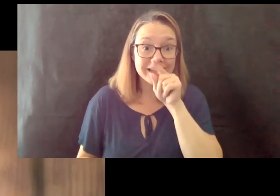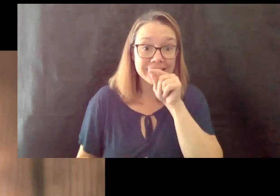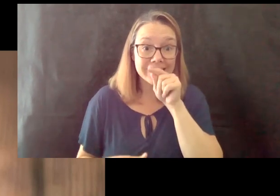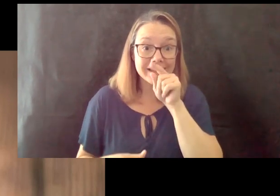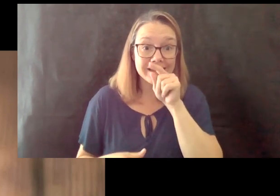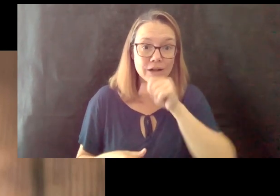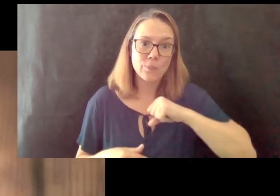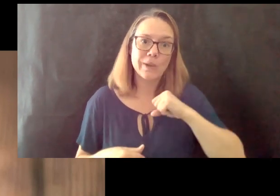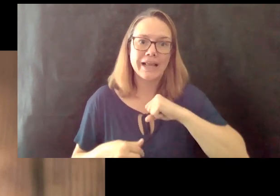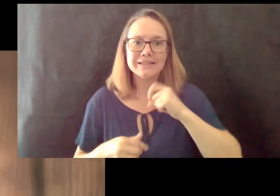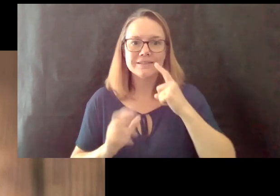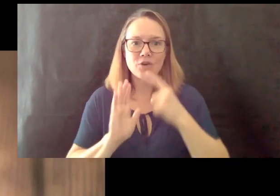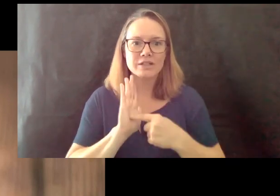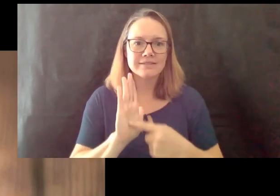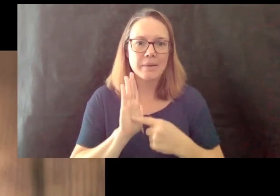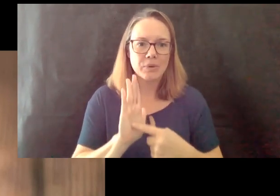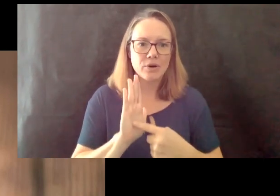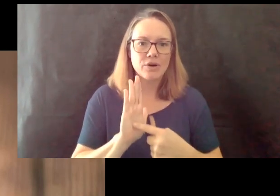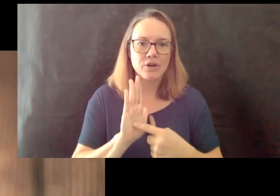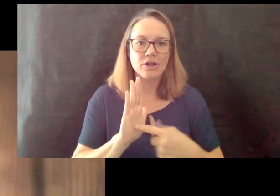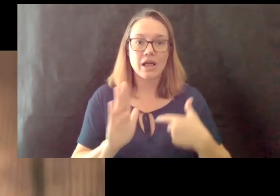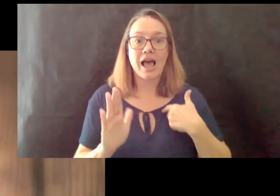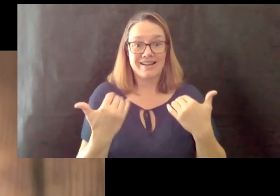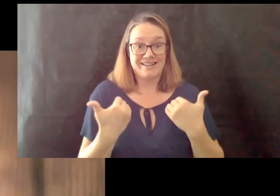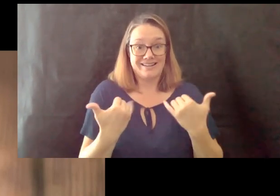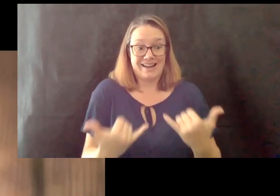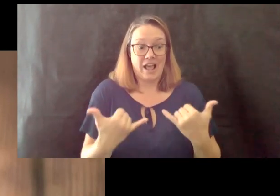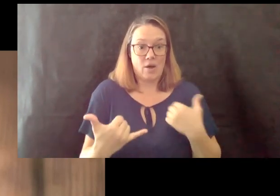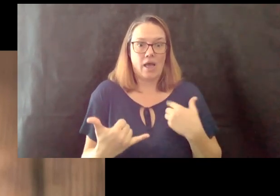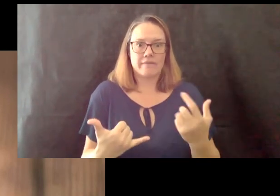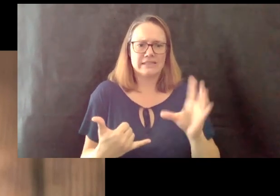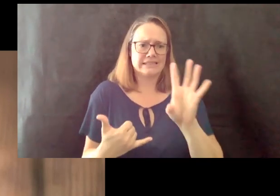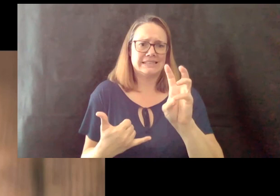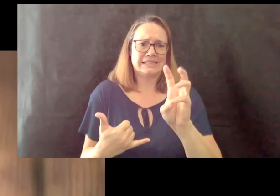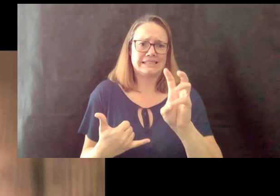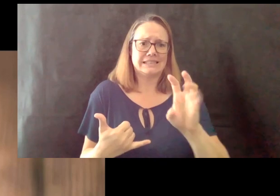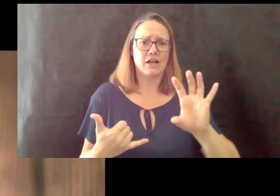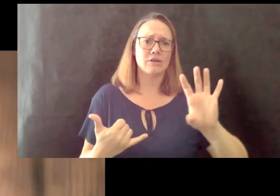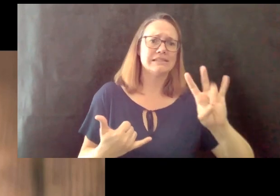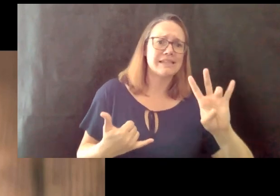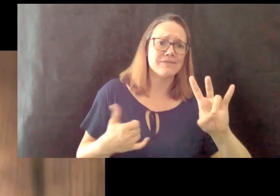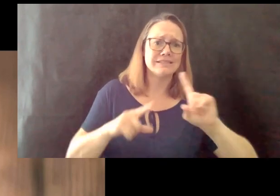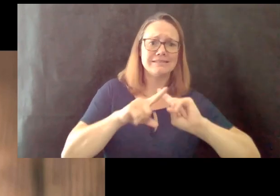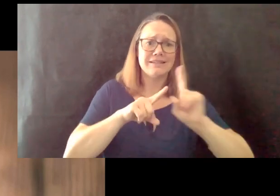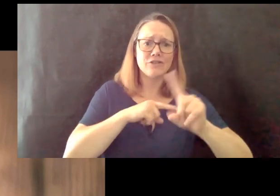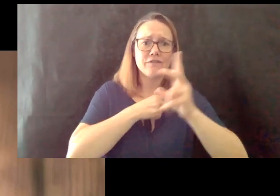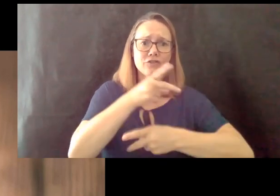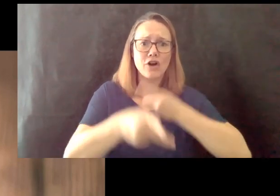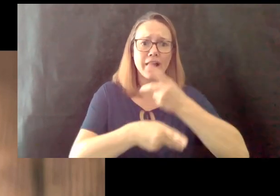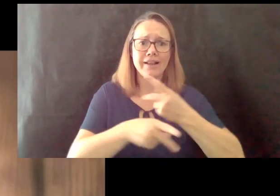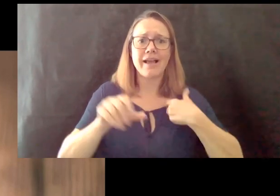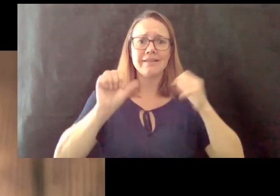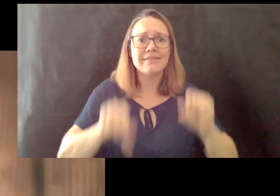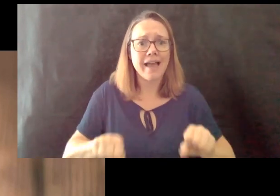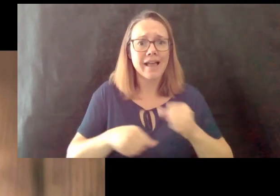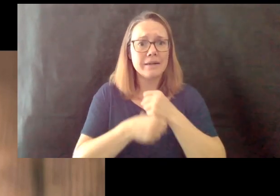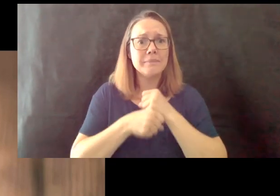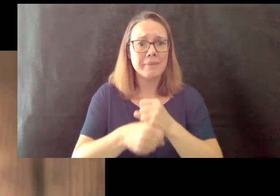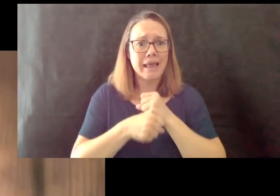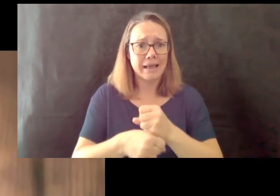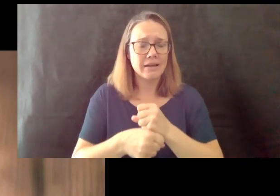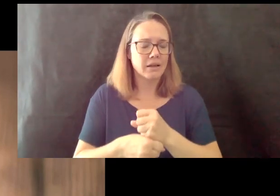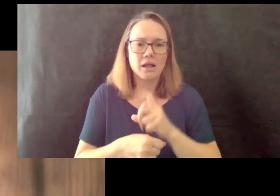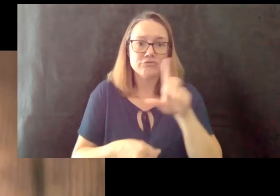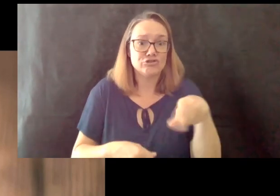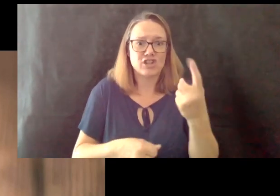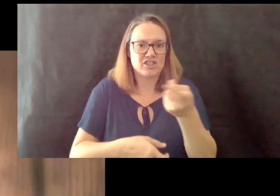you had a bunch of chicken, chicken wings, for example, I now have 6 or 7 varieties of chicken